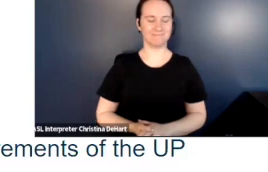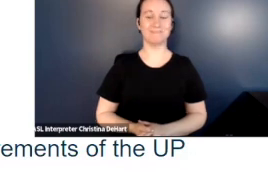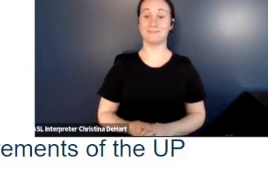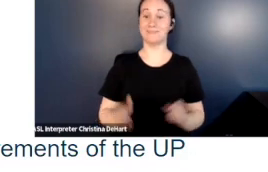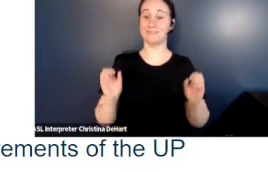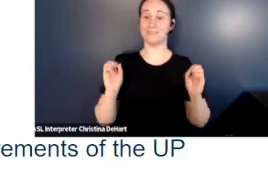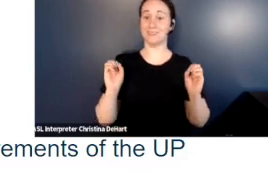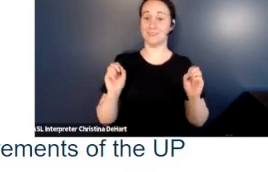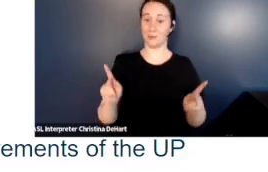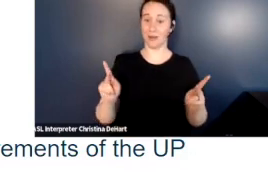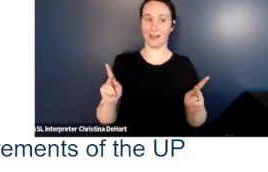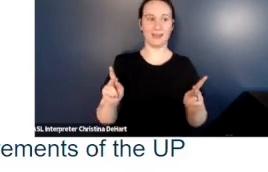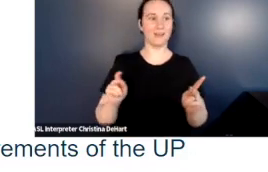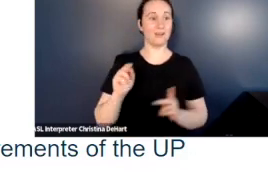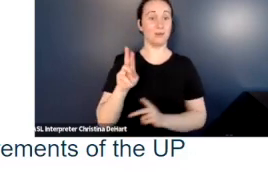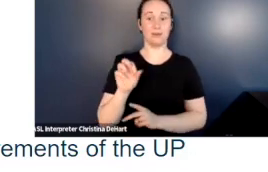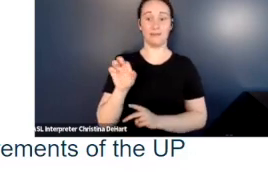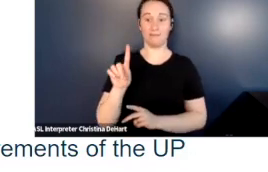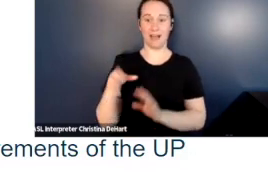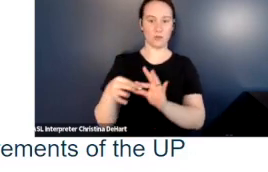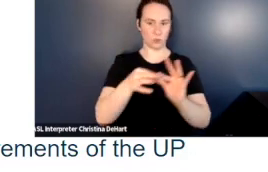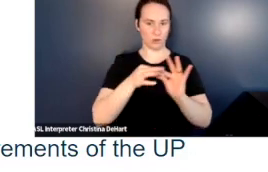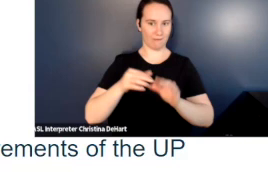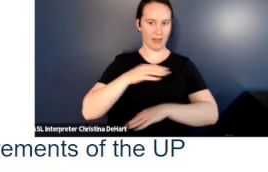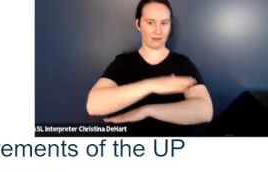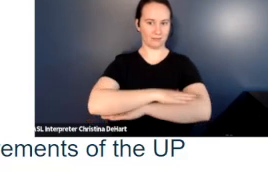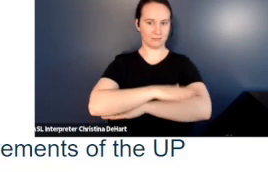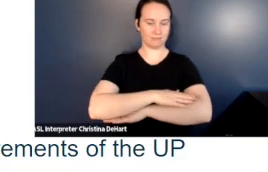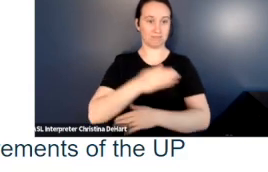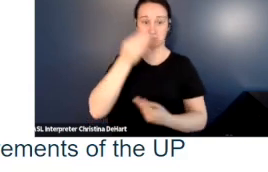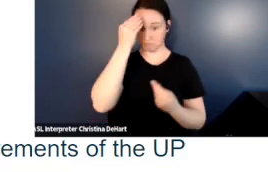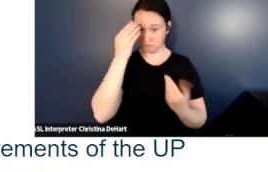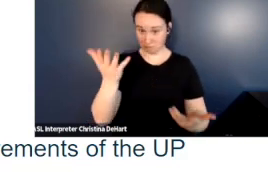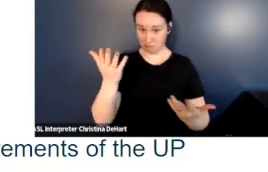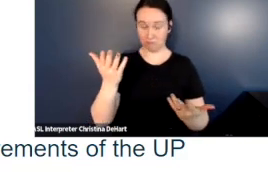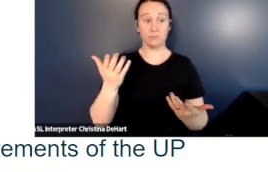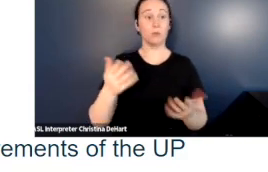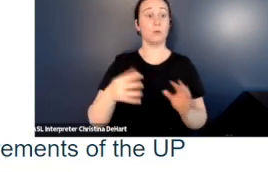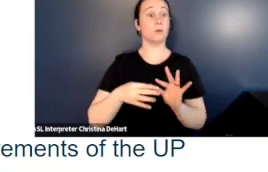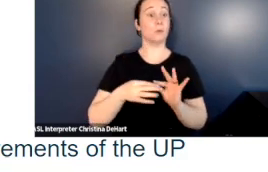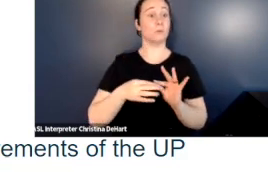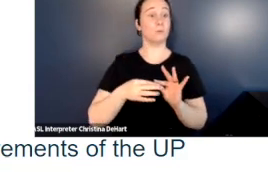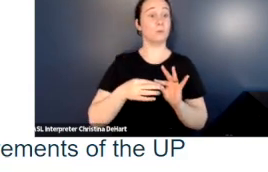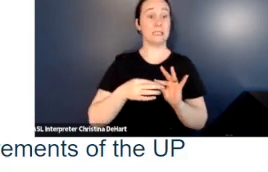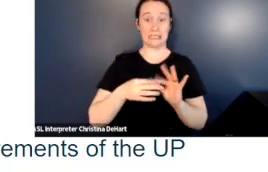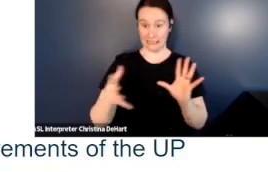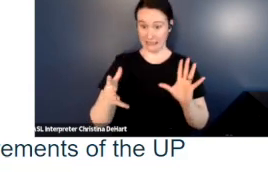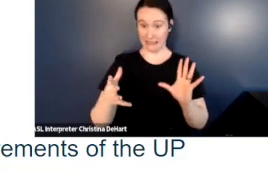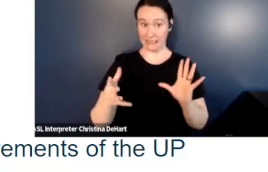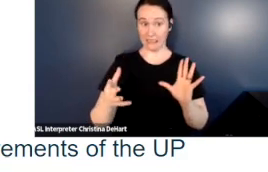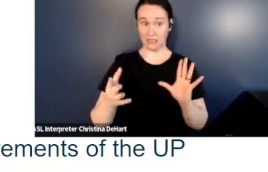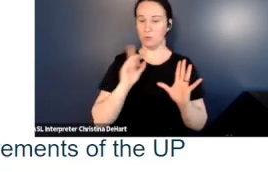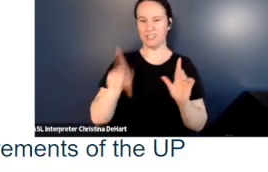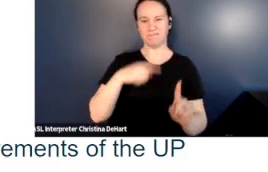Okay, so the unified platform status update. So release 2, really targeted chat